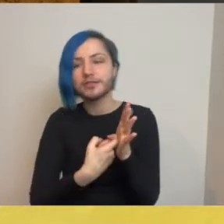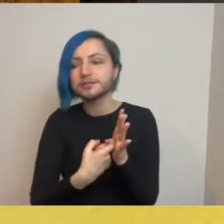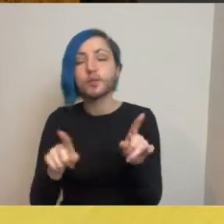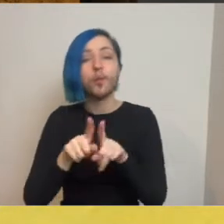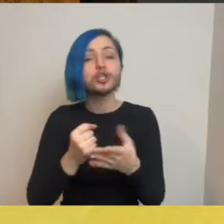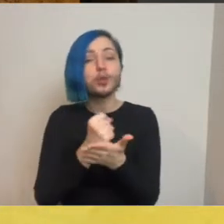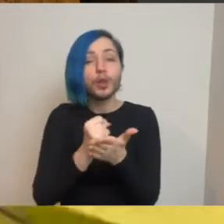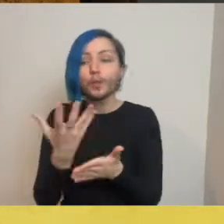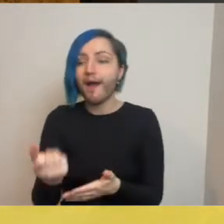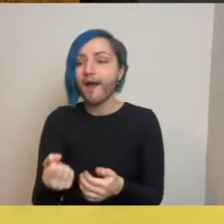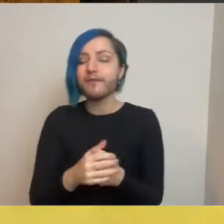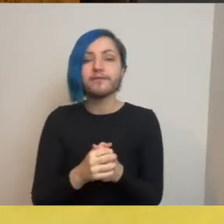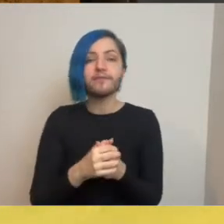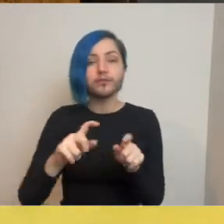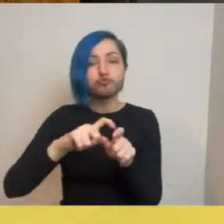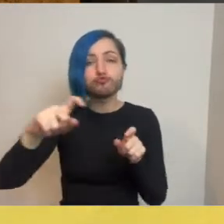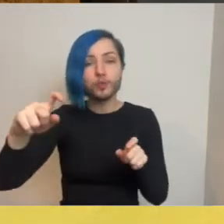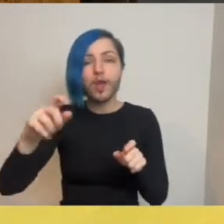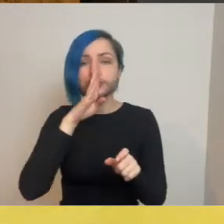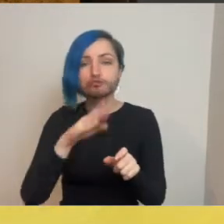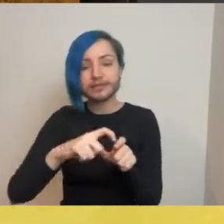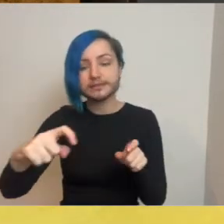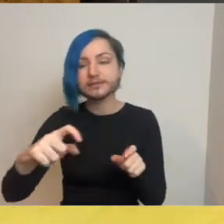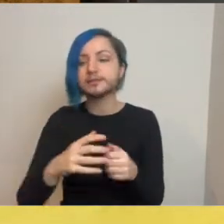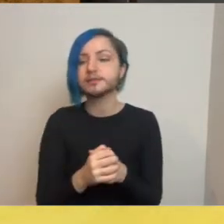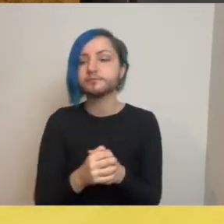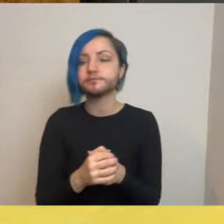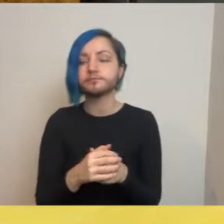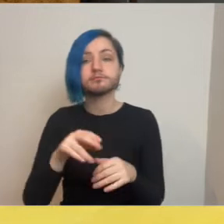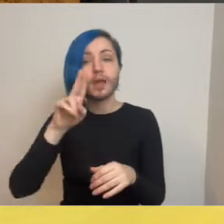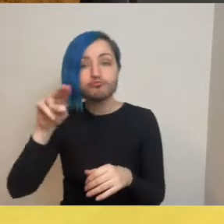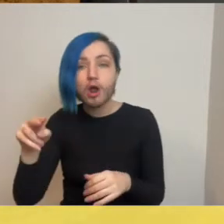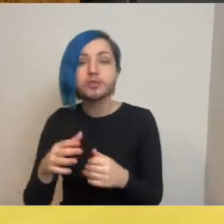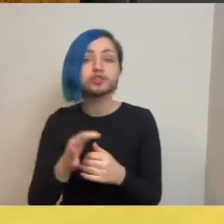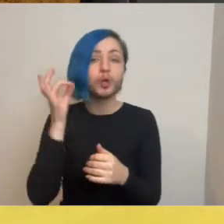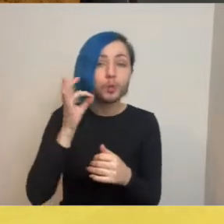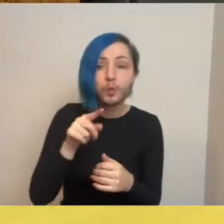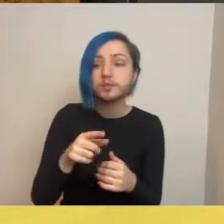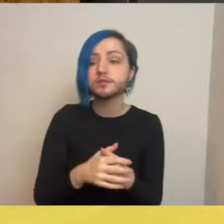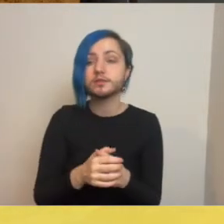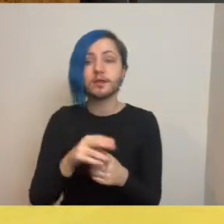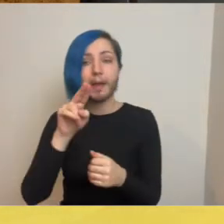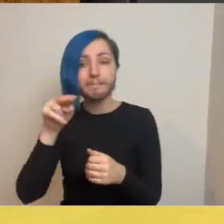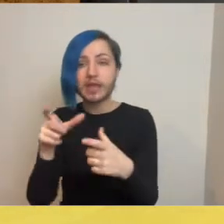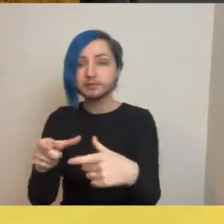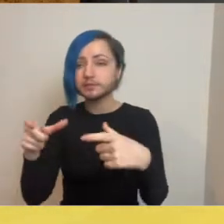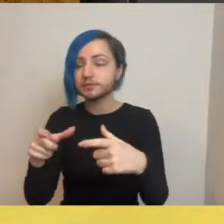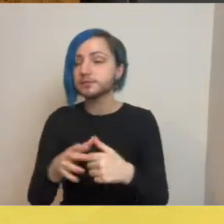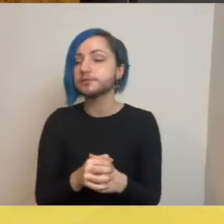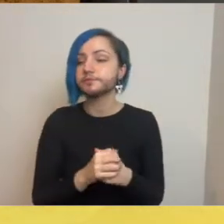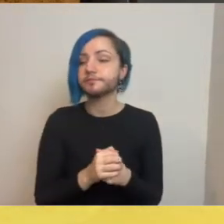glue stick, my straight edge, which you've already seen me use. I have my brush, my water, my paint's in a